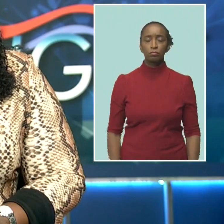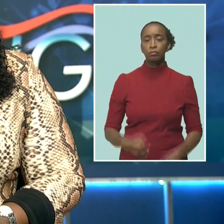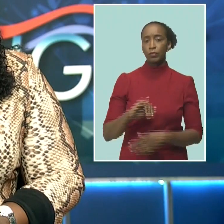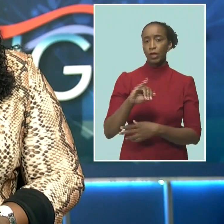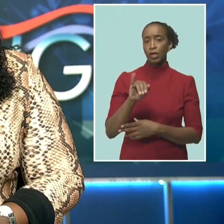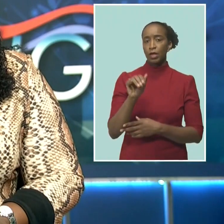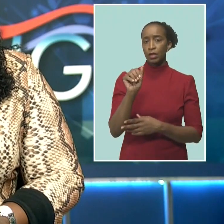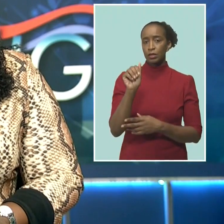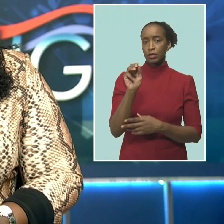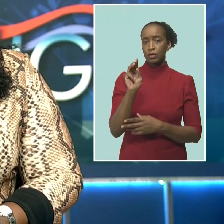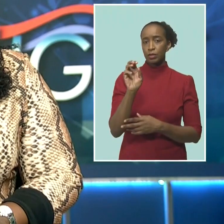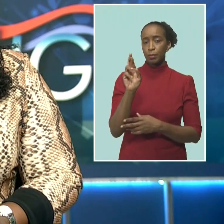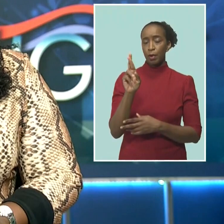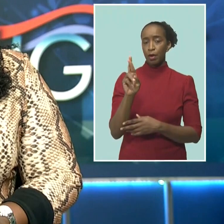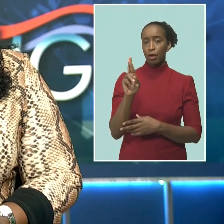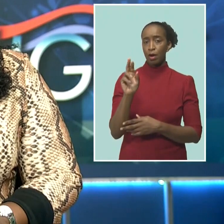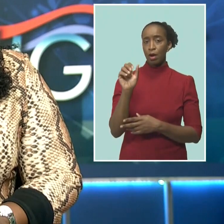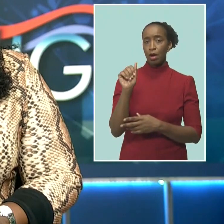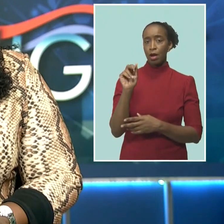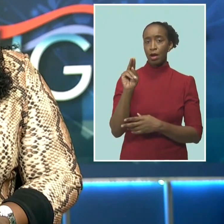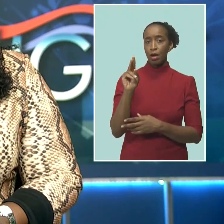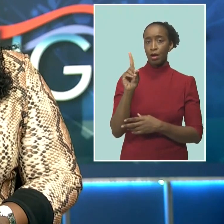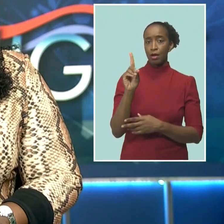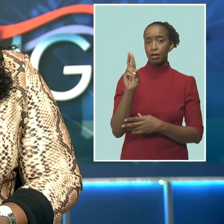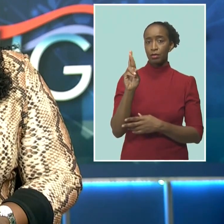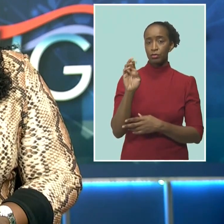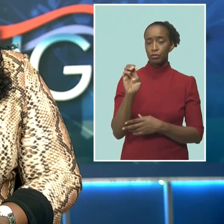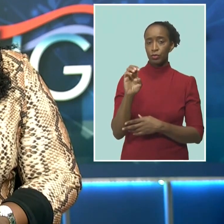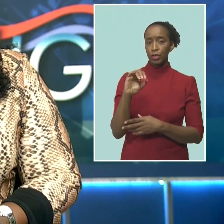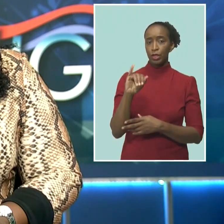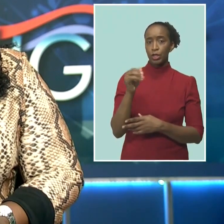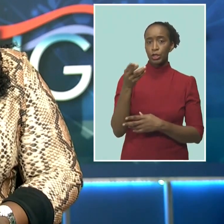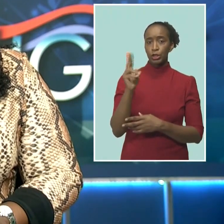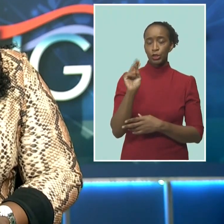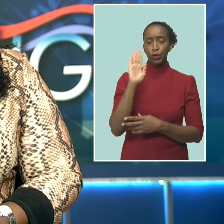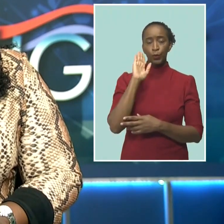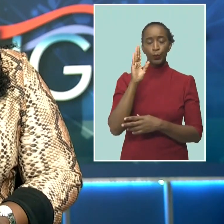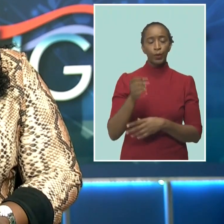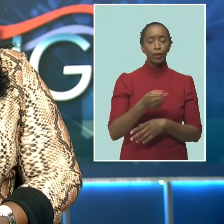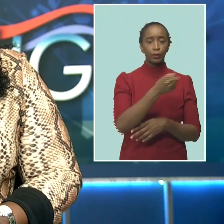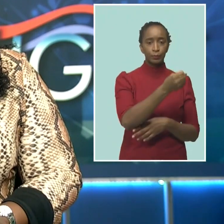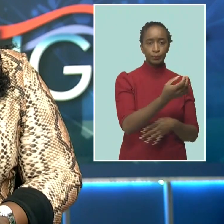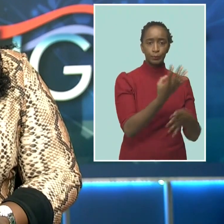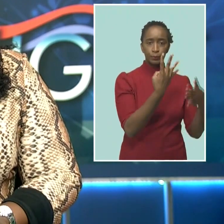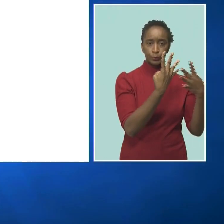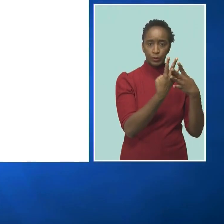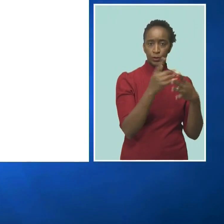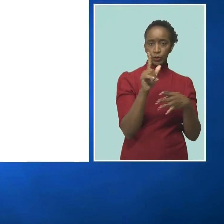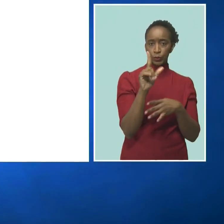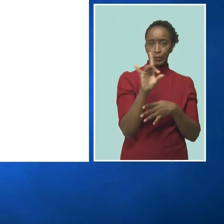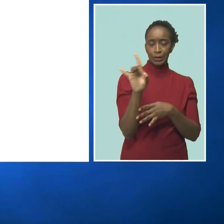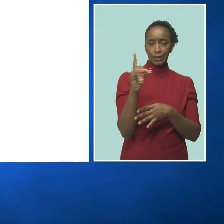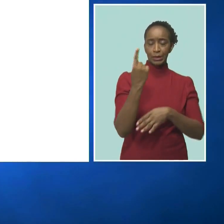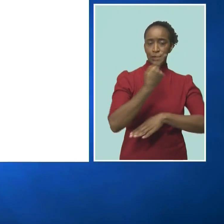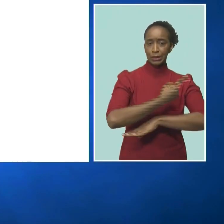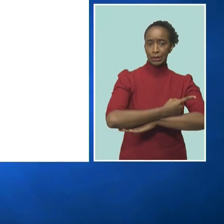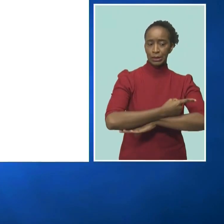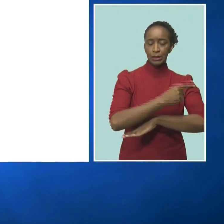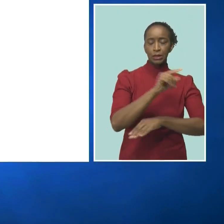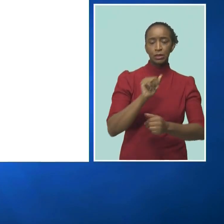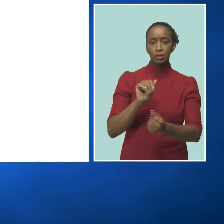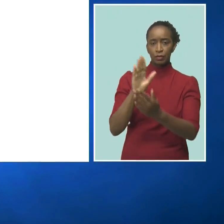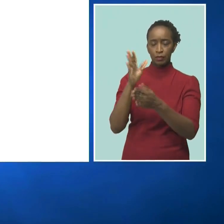Jamar Andre John will spend the next 28 days on remand at Dodds Prison. This after he was not required to plead to the